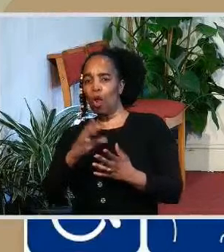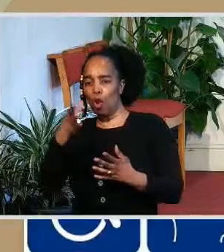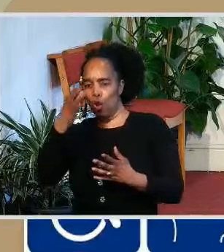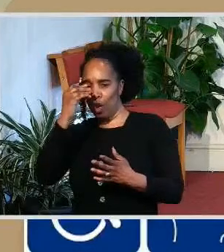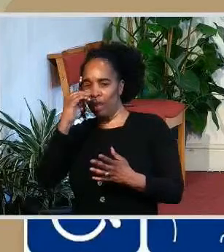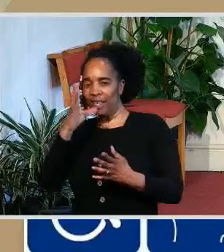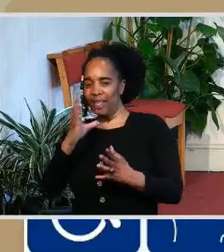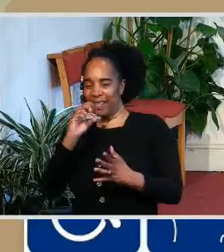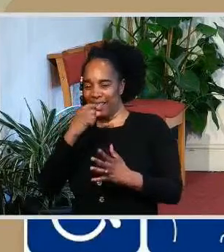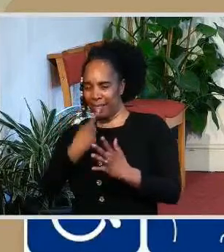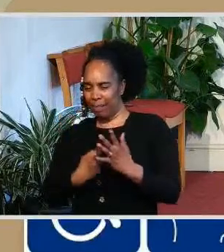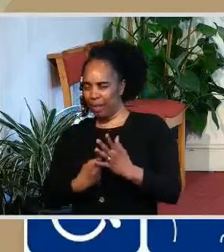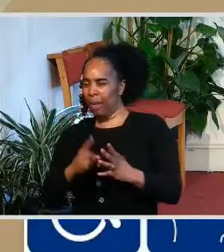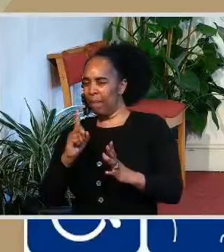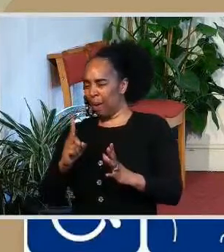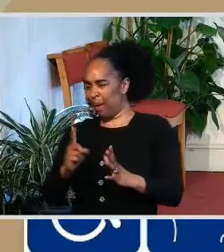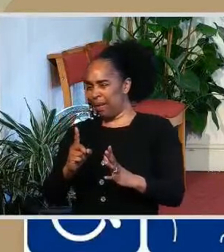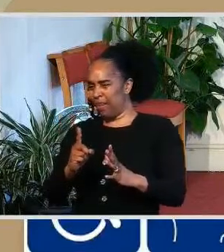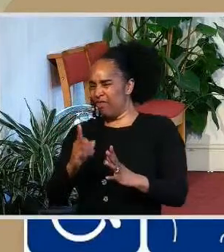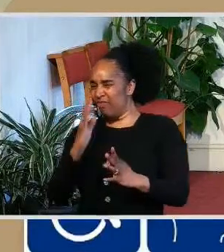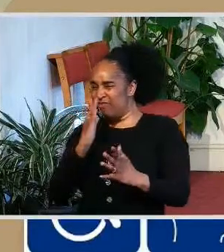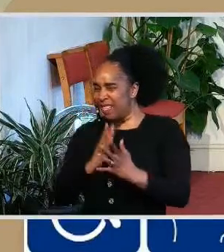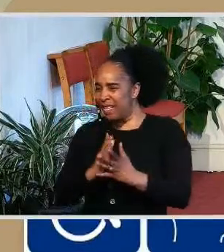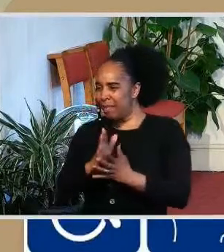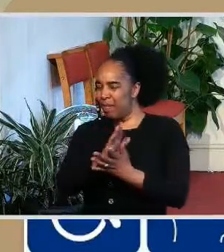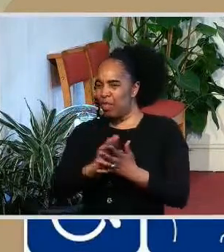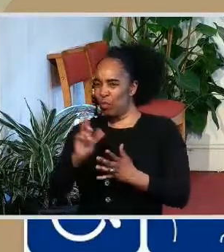what precisely is a learning disability?